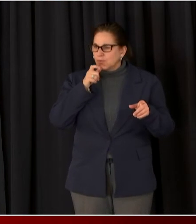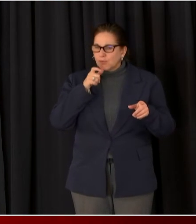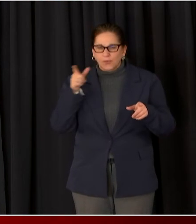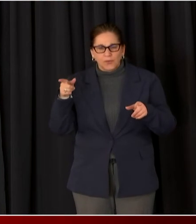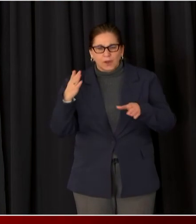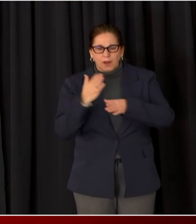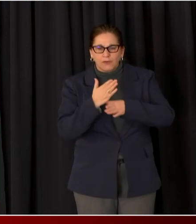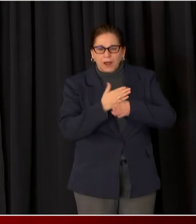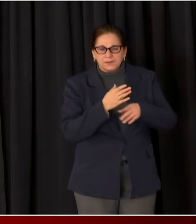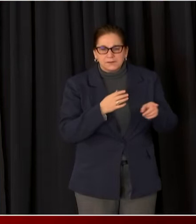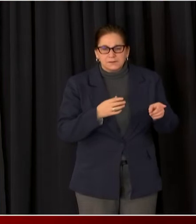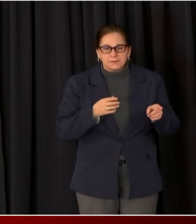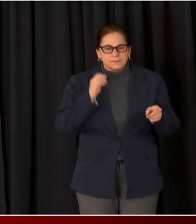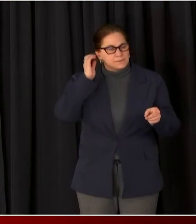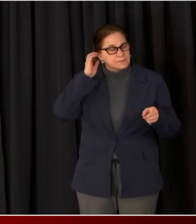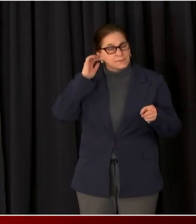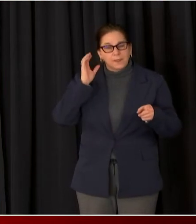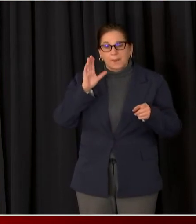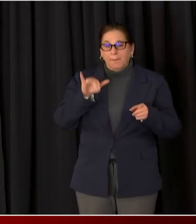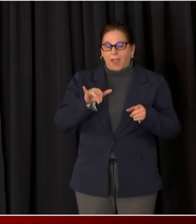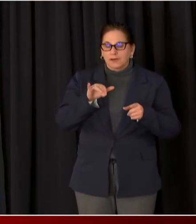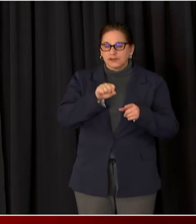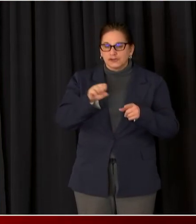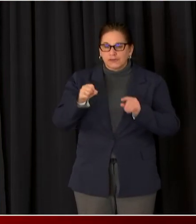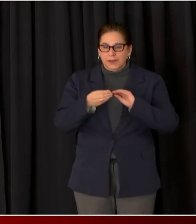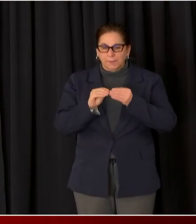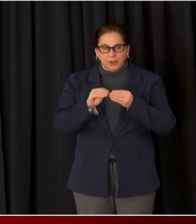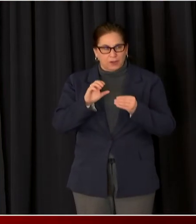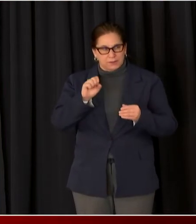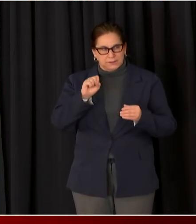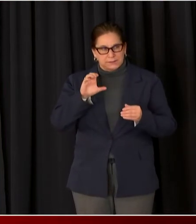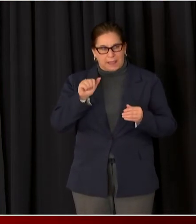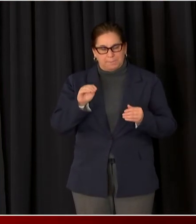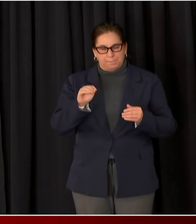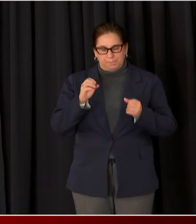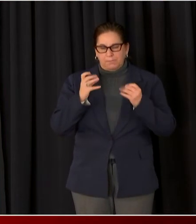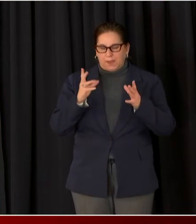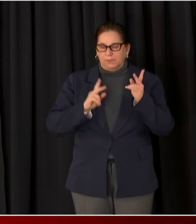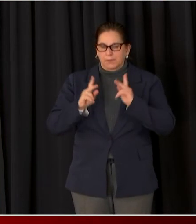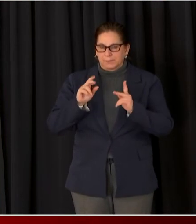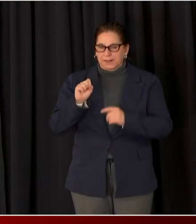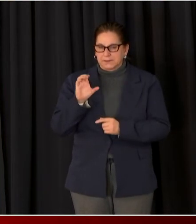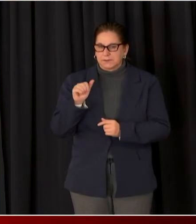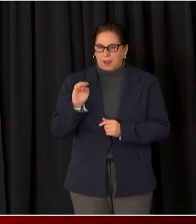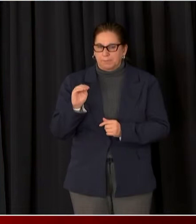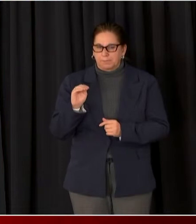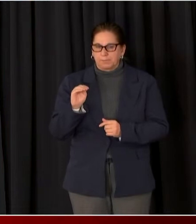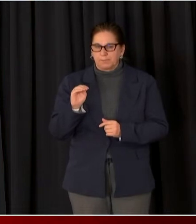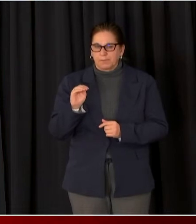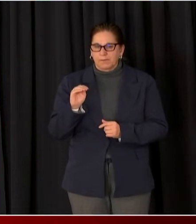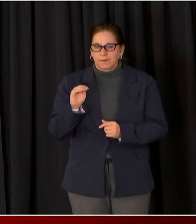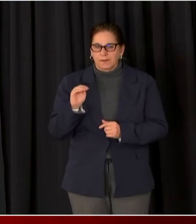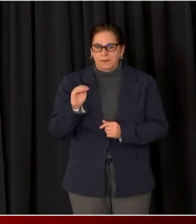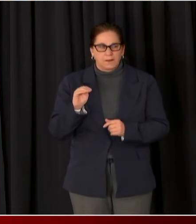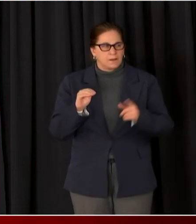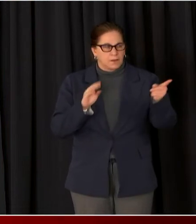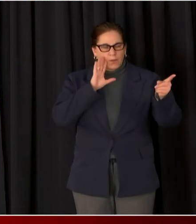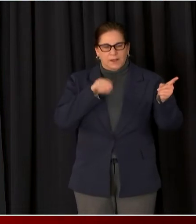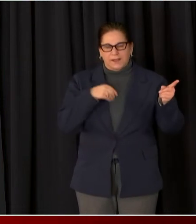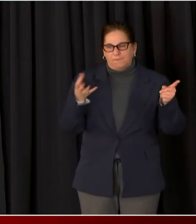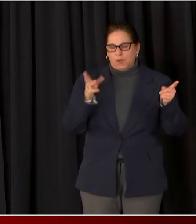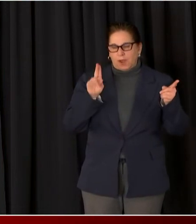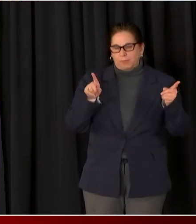scam. So I asked Director Rodriguez to look into it and provide us an update. Thank